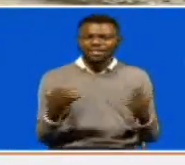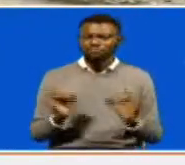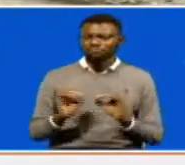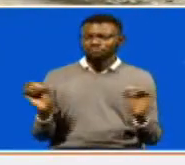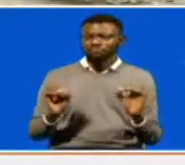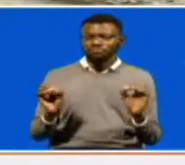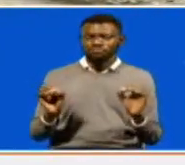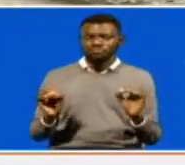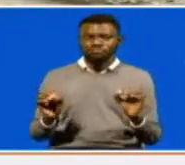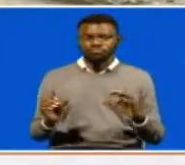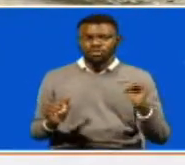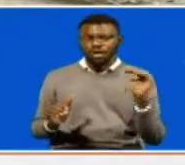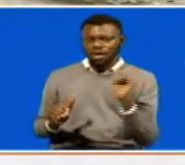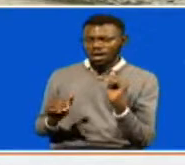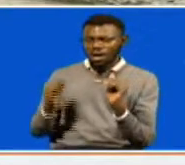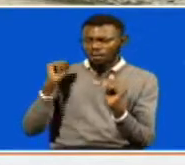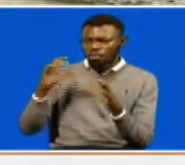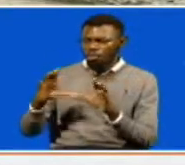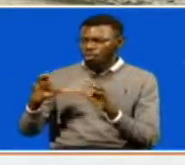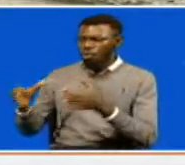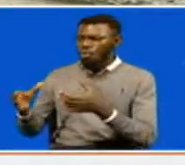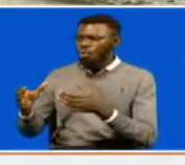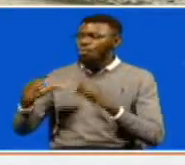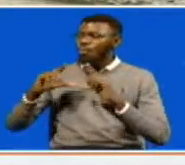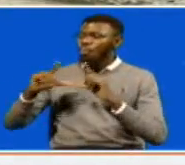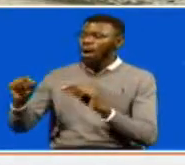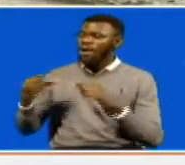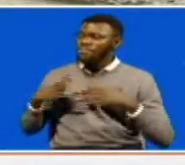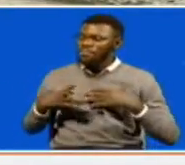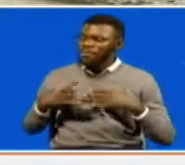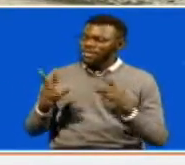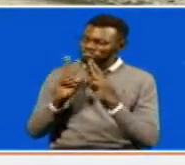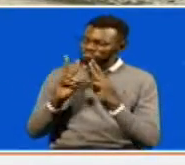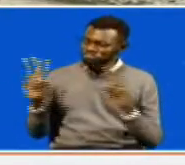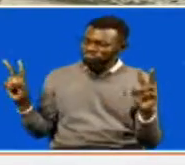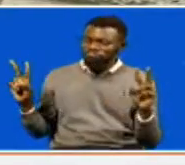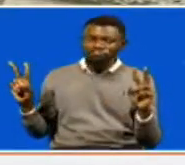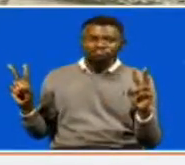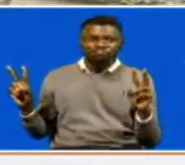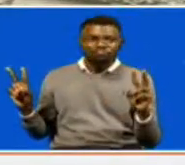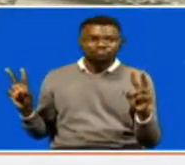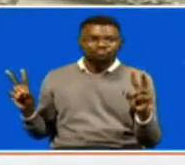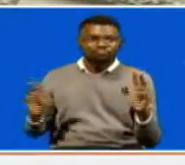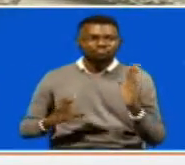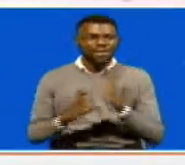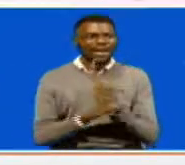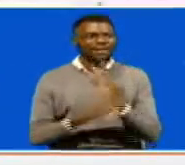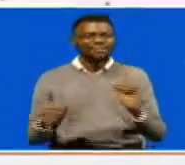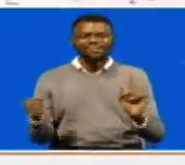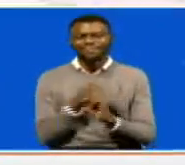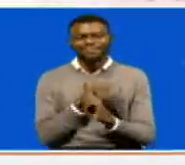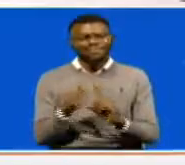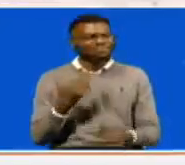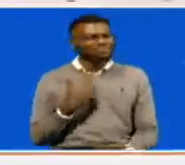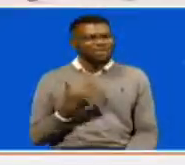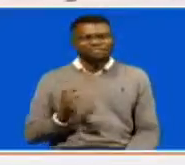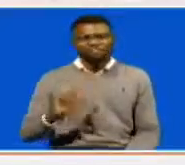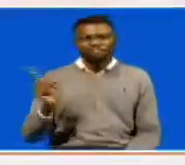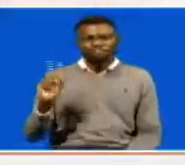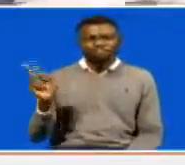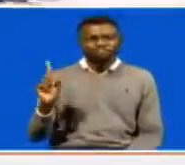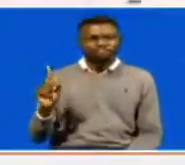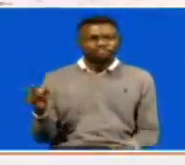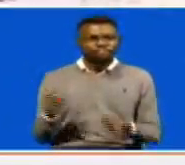class to try and tell their supporters to maintain peace, because we don't want to sink the country into anarchy. At the same time,